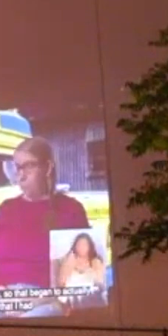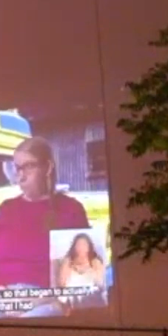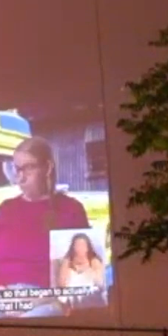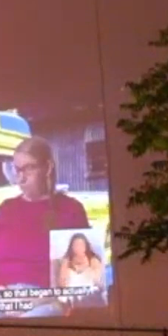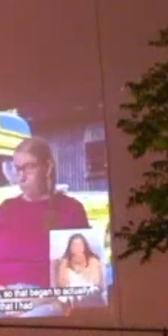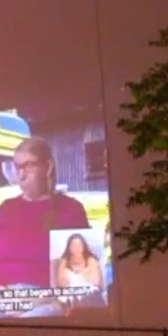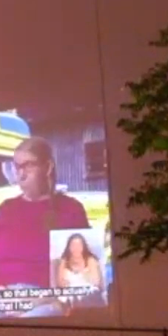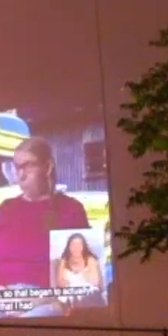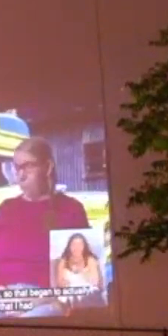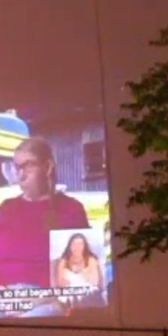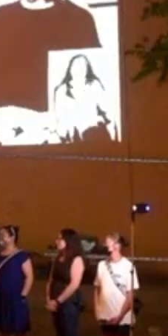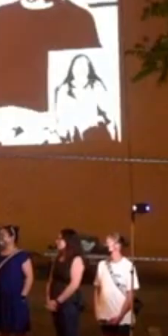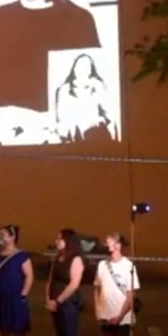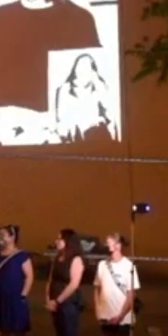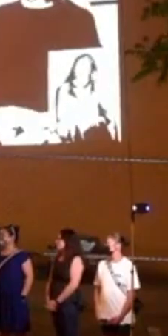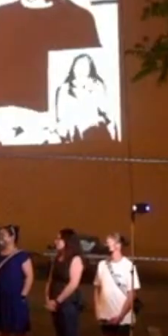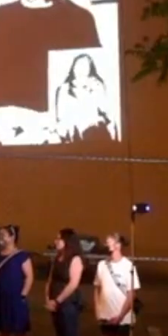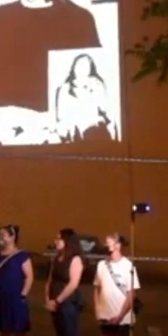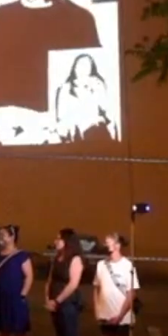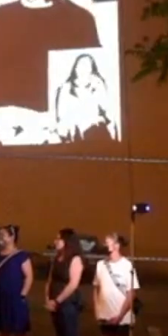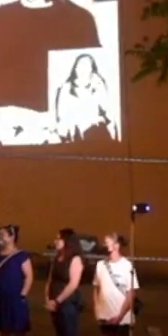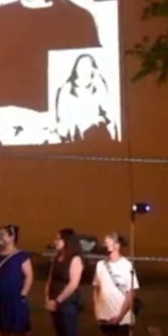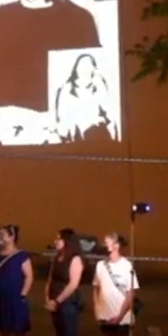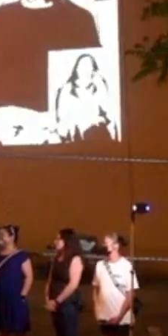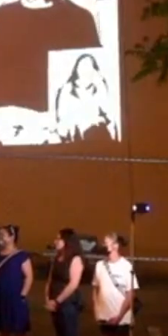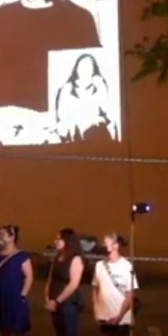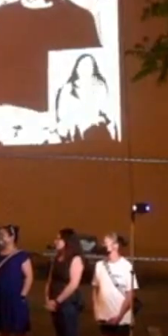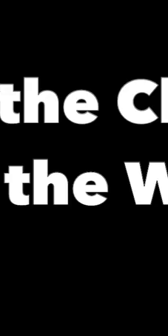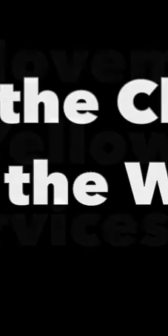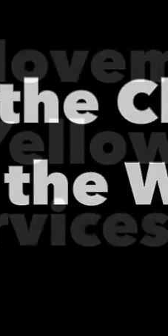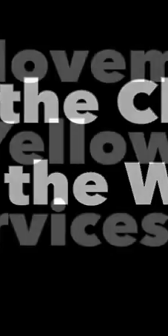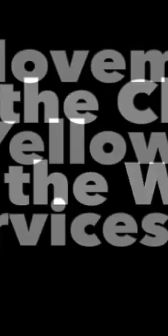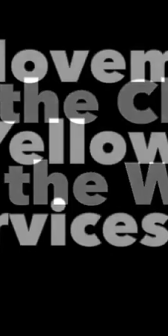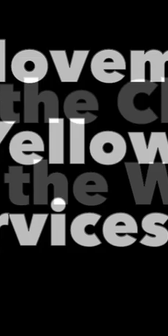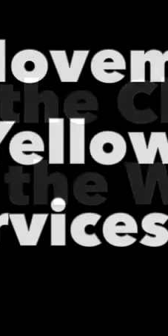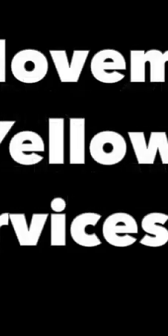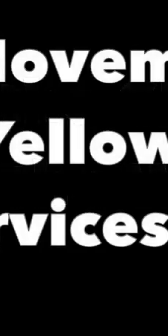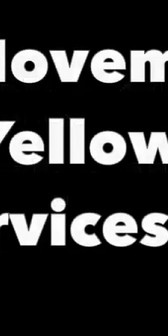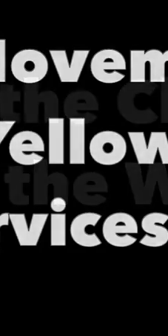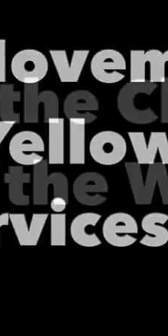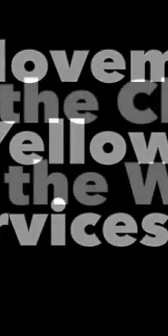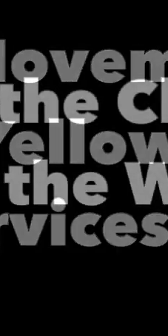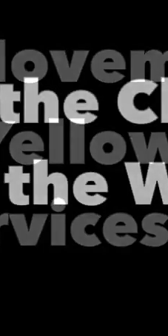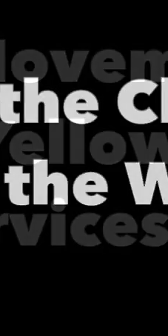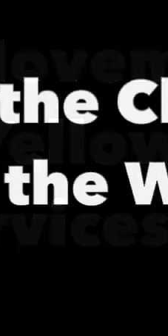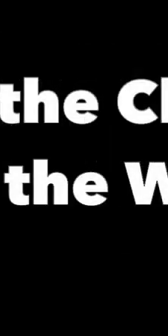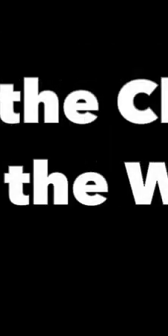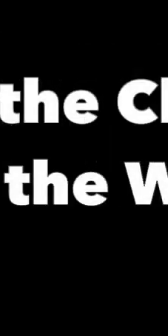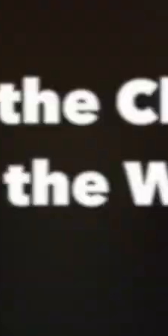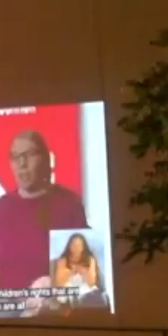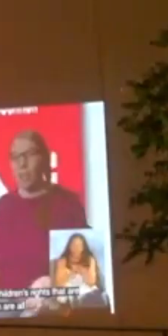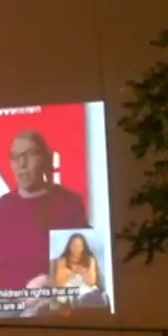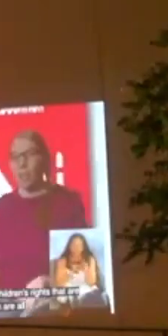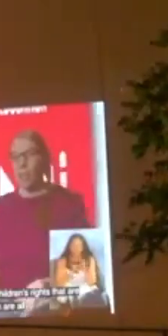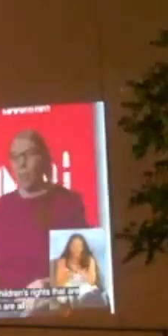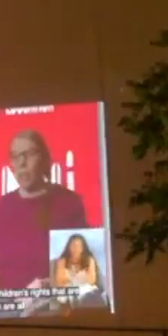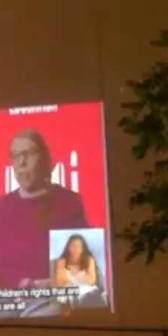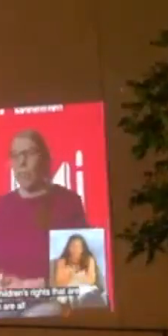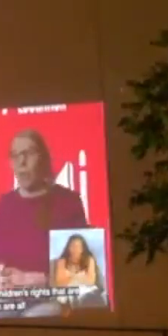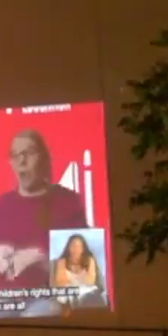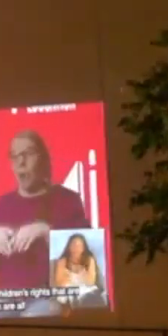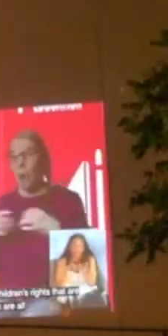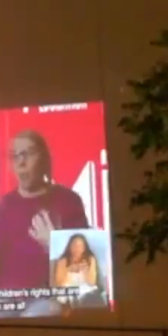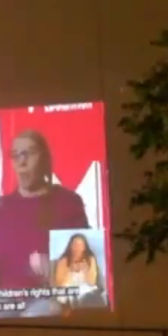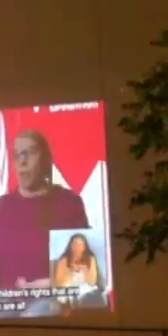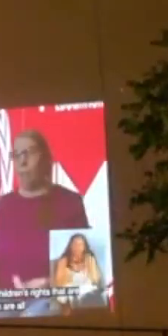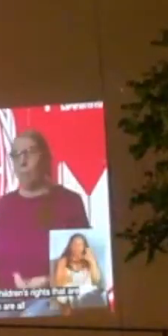of their civil rights. Health, education, labor, civil rights,